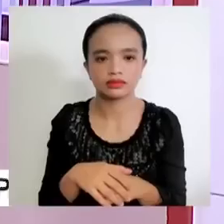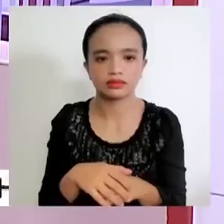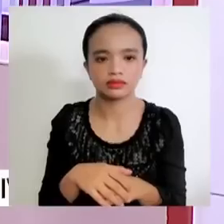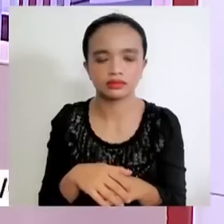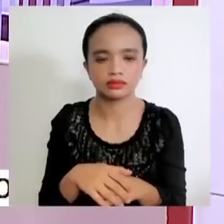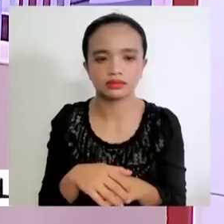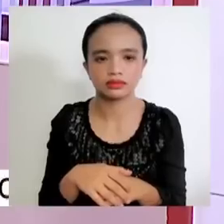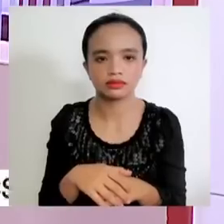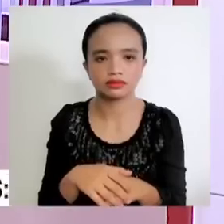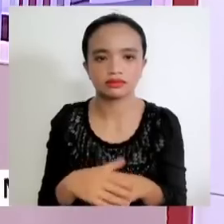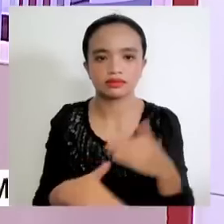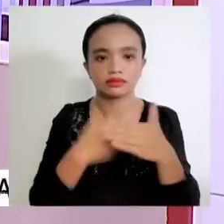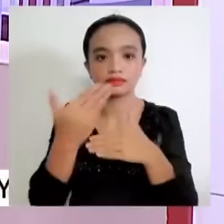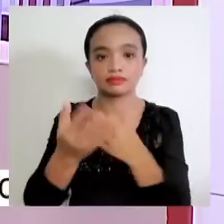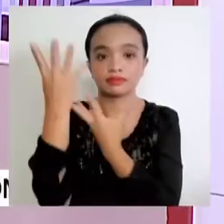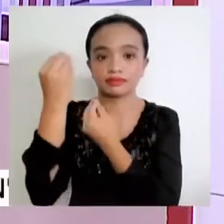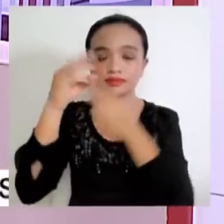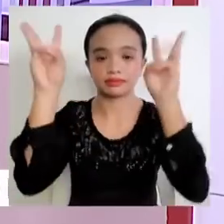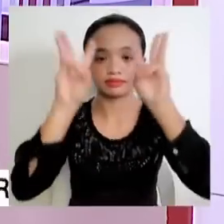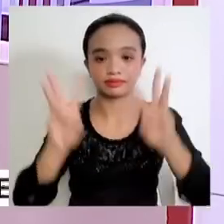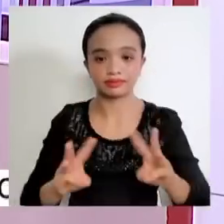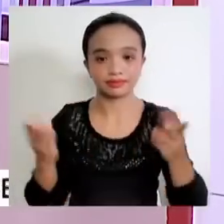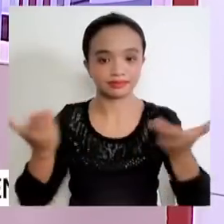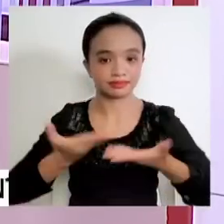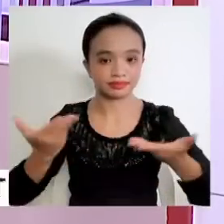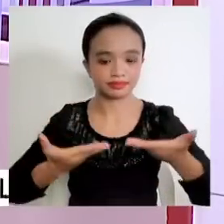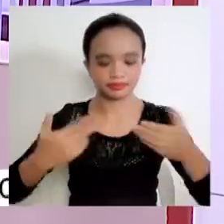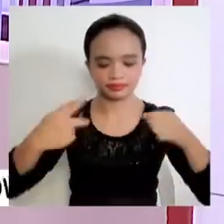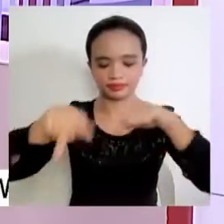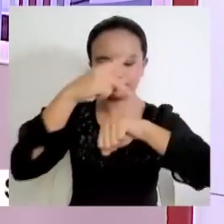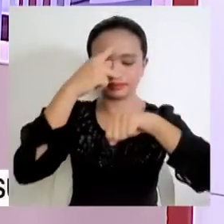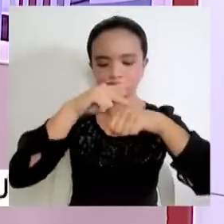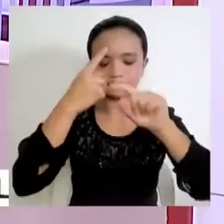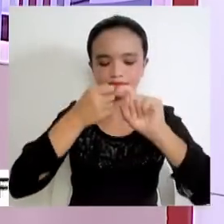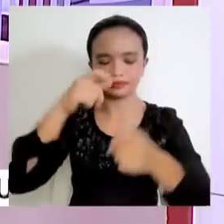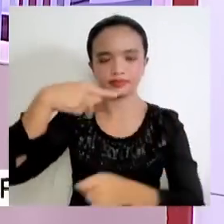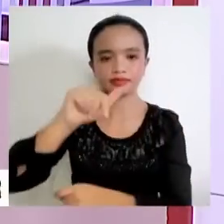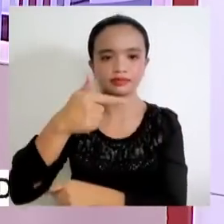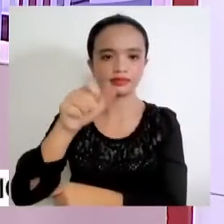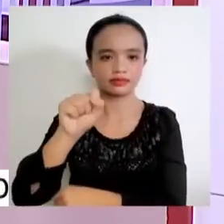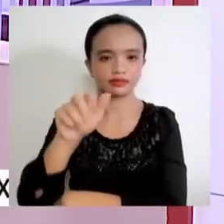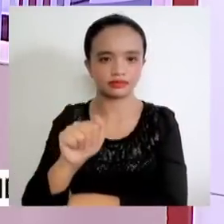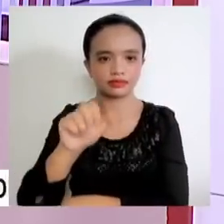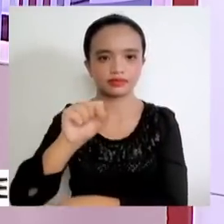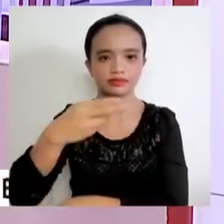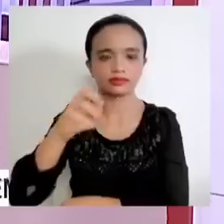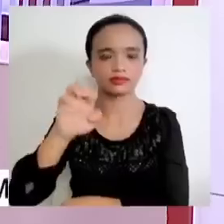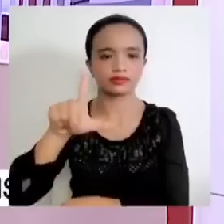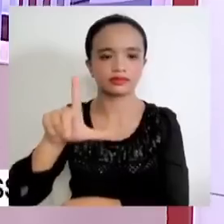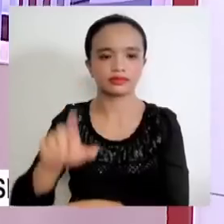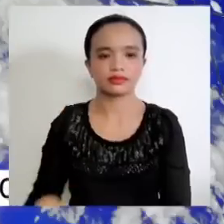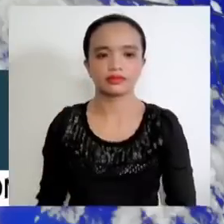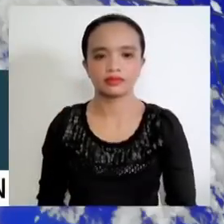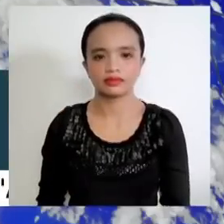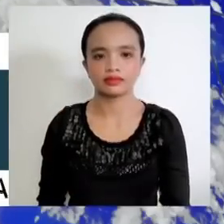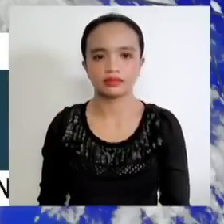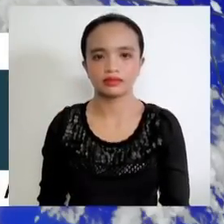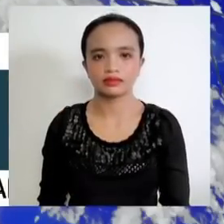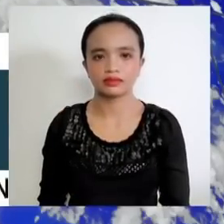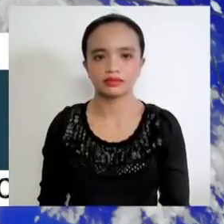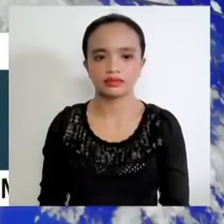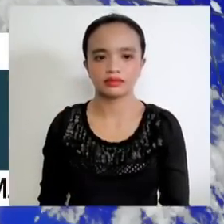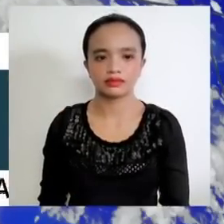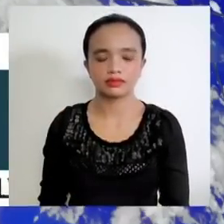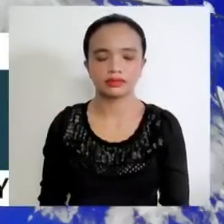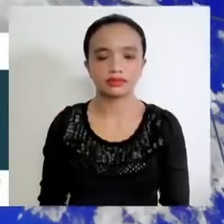And let's now get an update on the weather here in the Philippines from Pagasa forecaster Chanel Dominguez. Chanel, over to you.